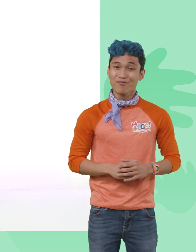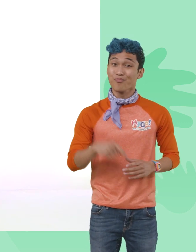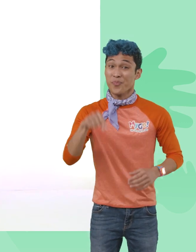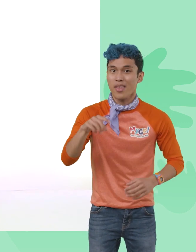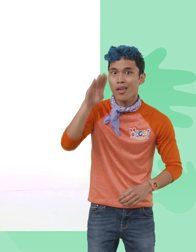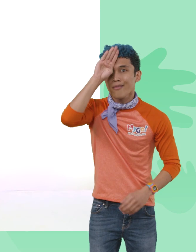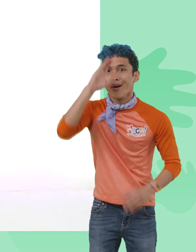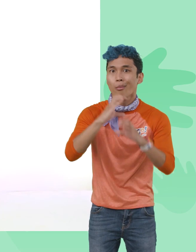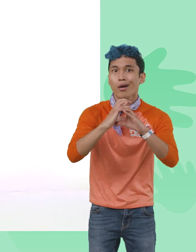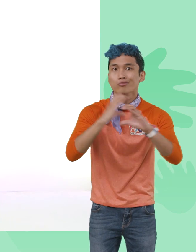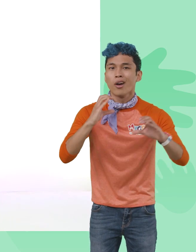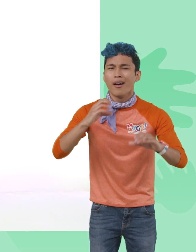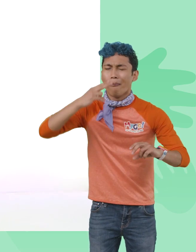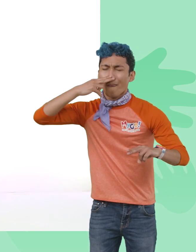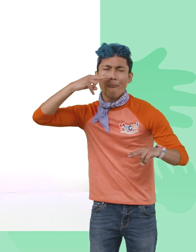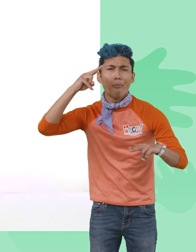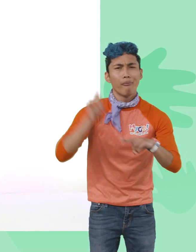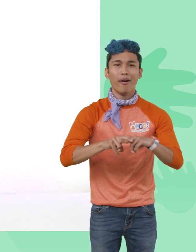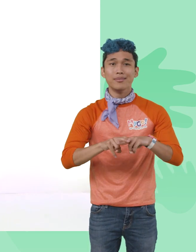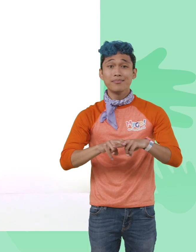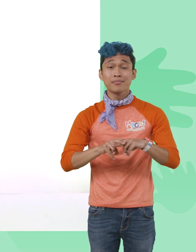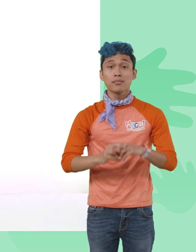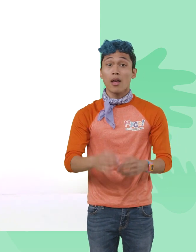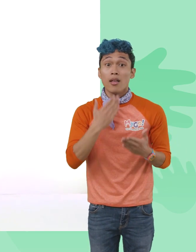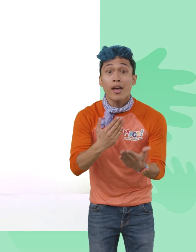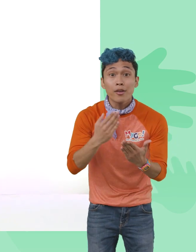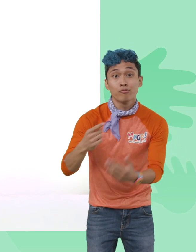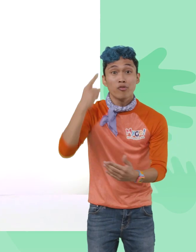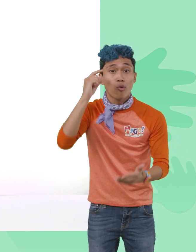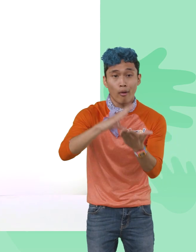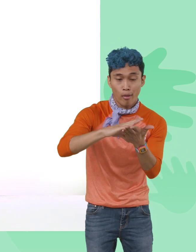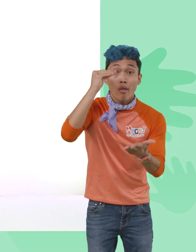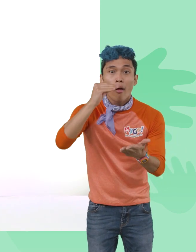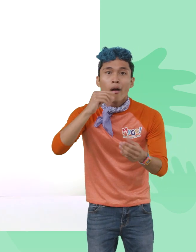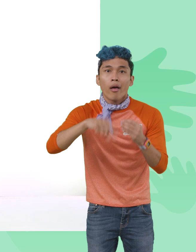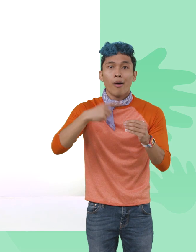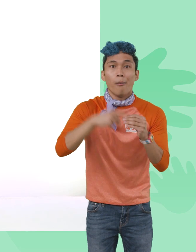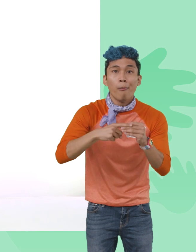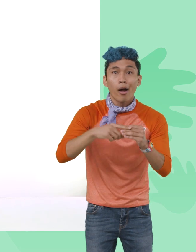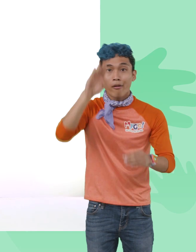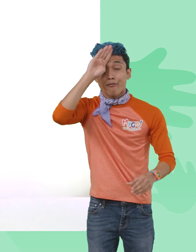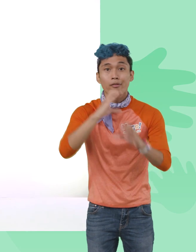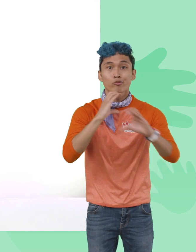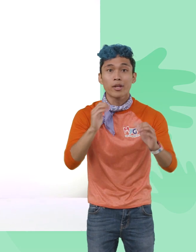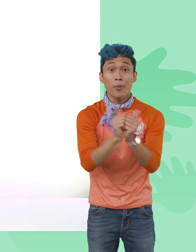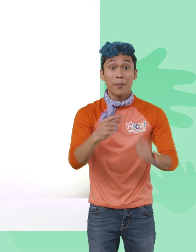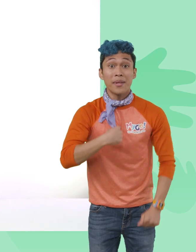This fire truck toy is so much fun. Thank you for learning about fire trucks with